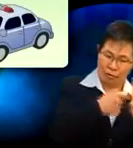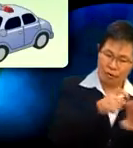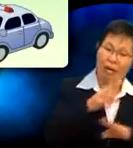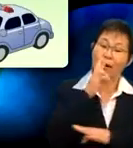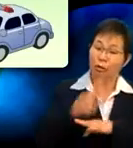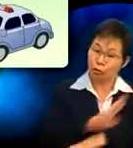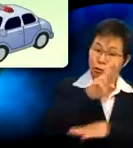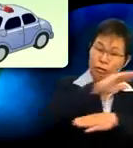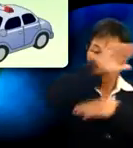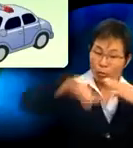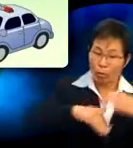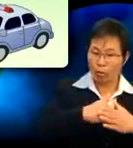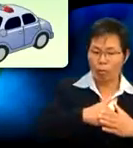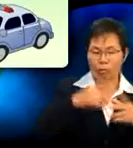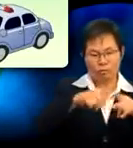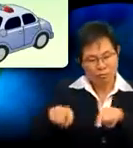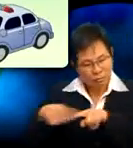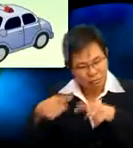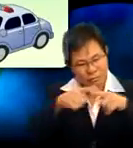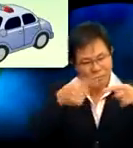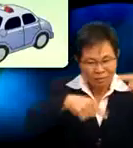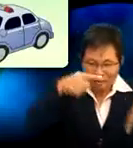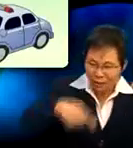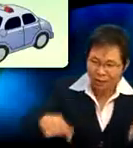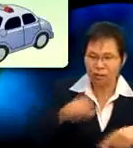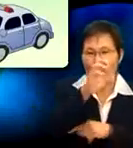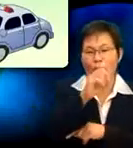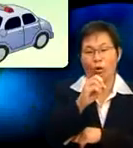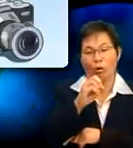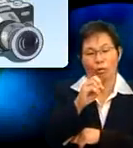Batteries are used in all kinds of toys.